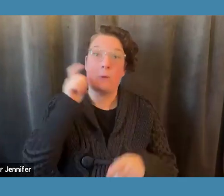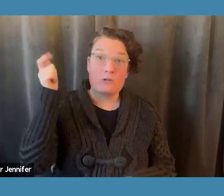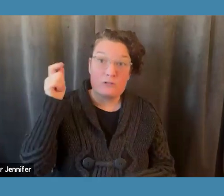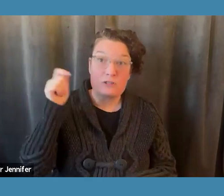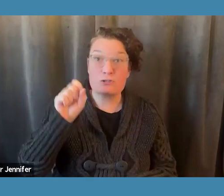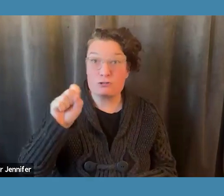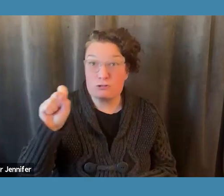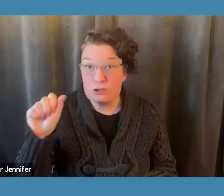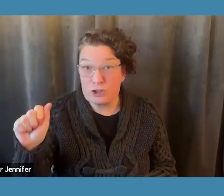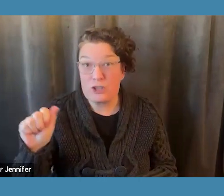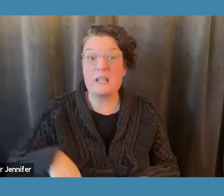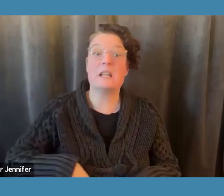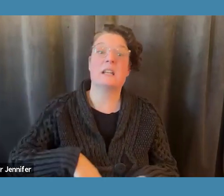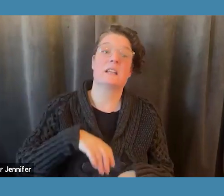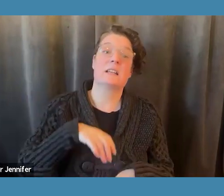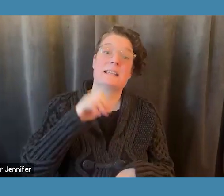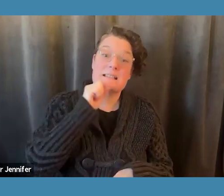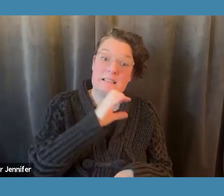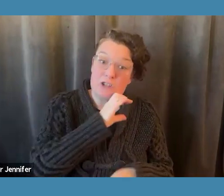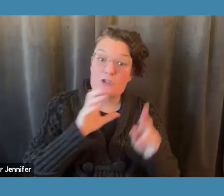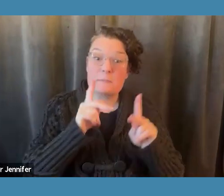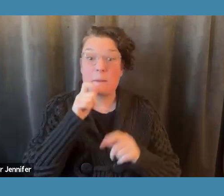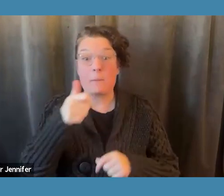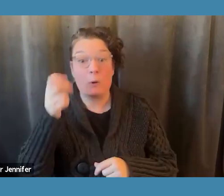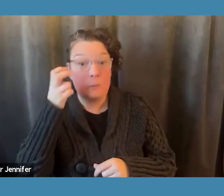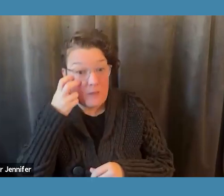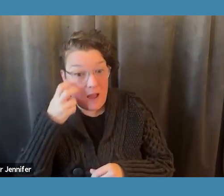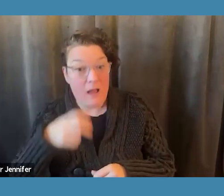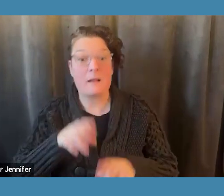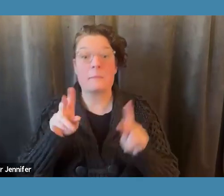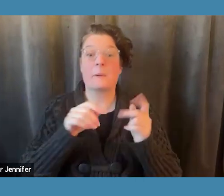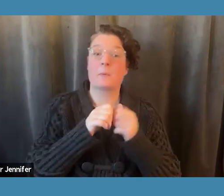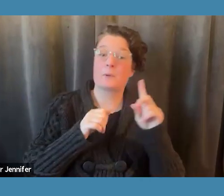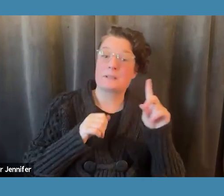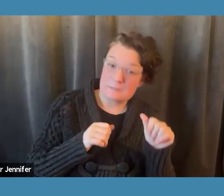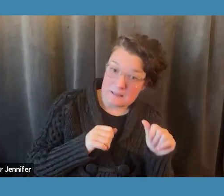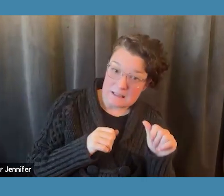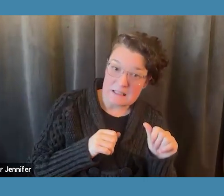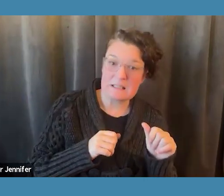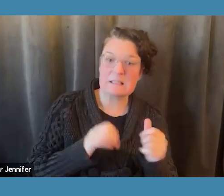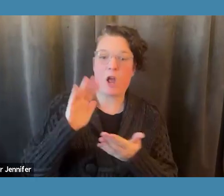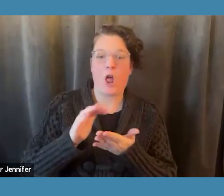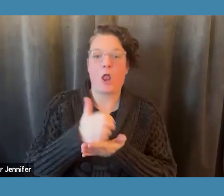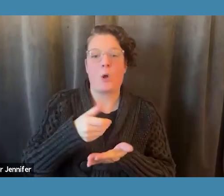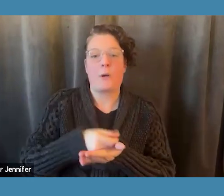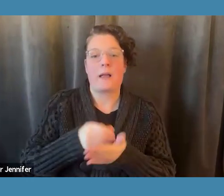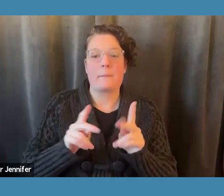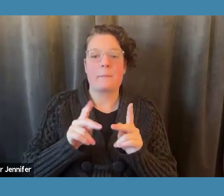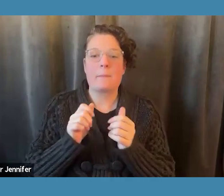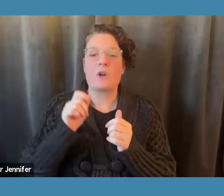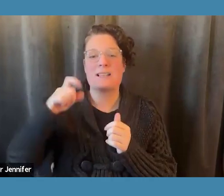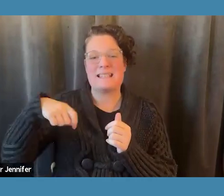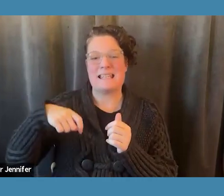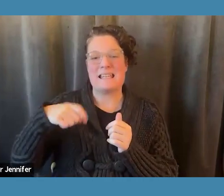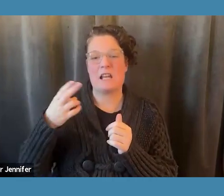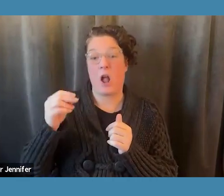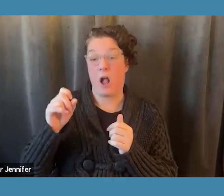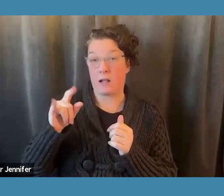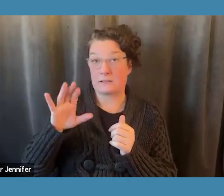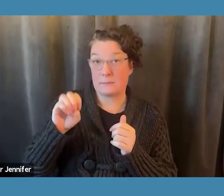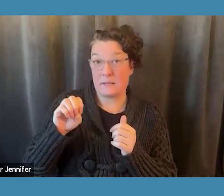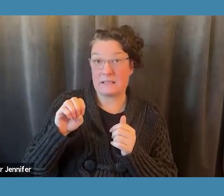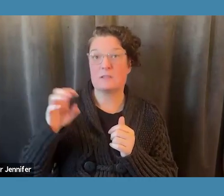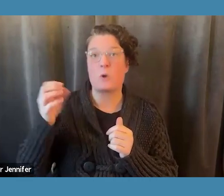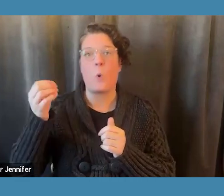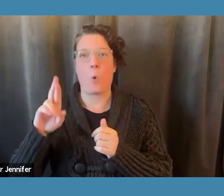with disabilities, individuals who are blind or and low-income people who need hospice or institutional care.